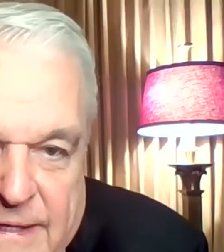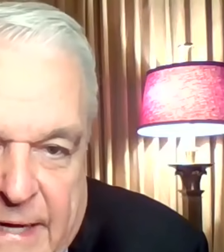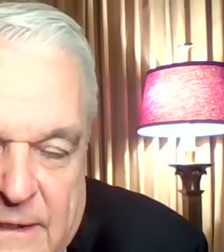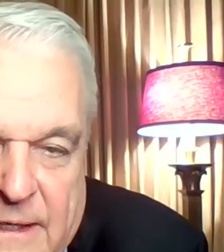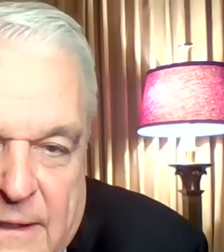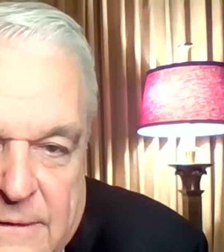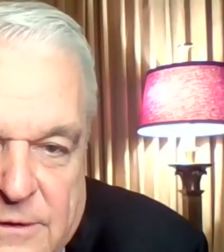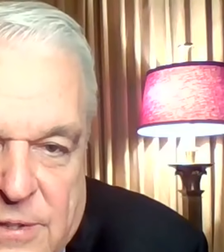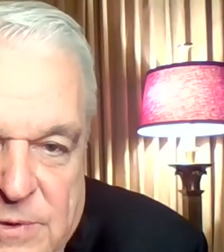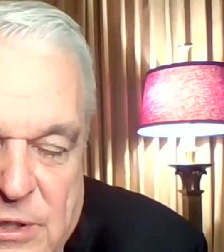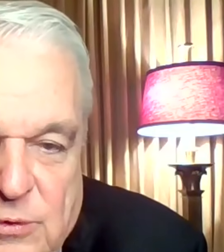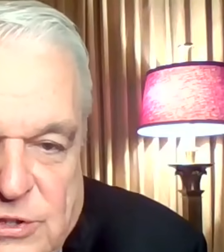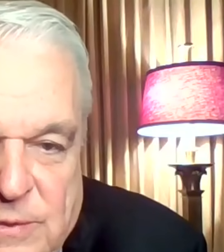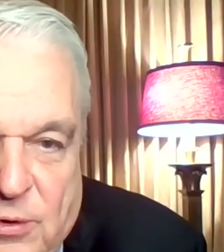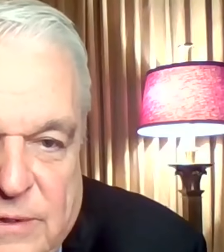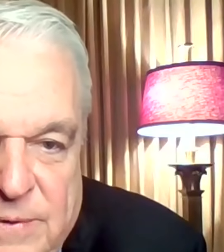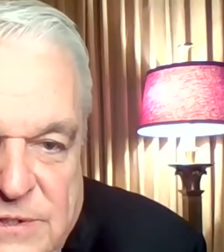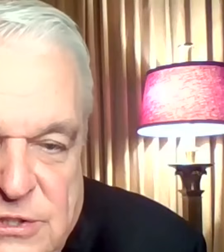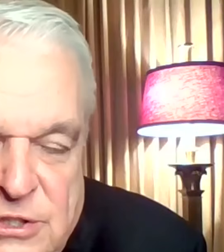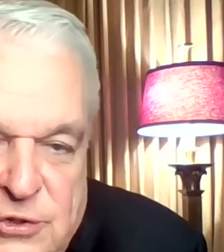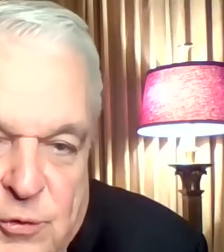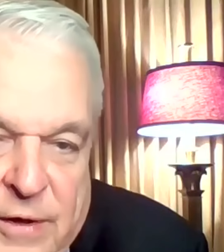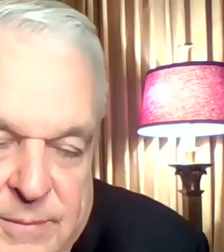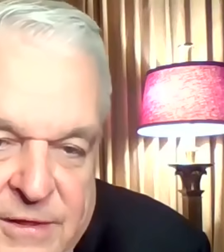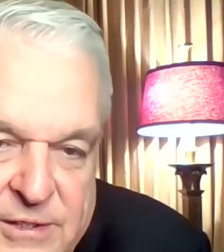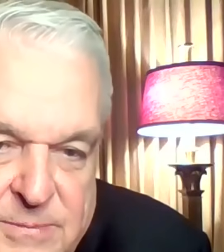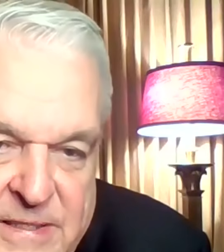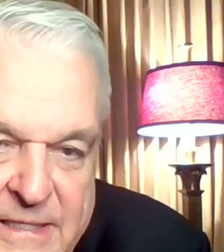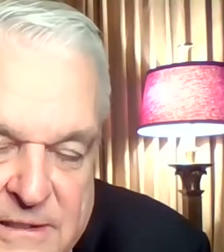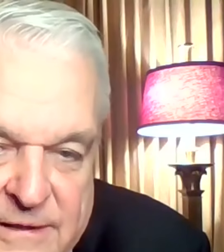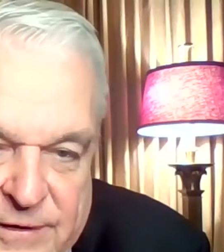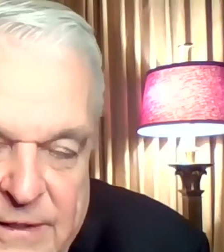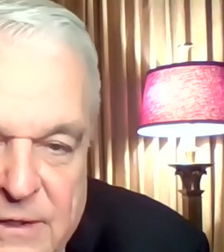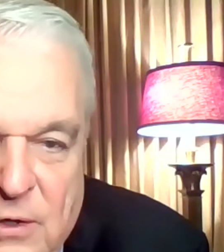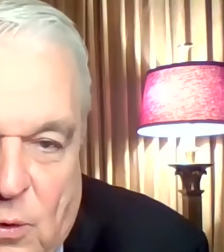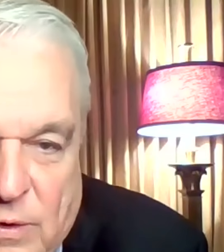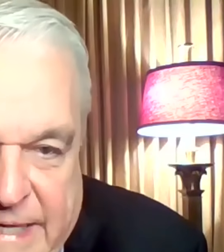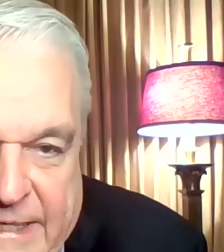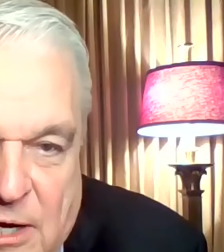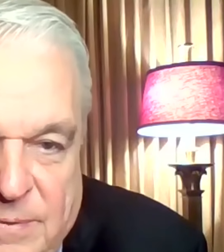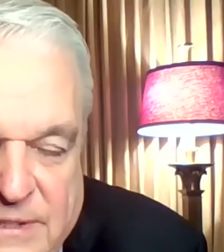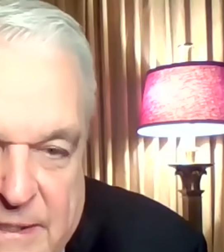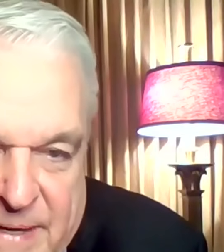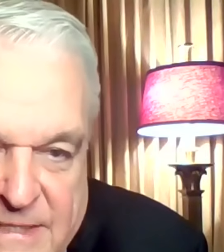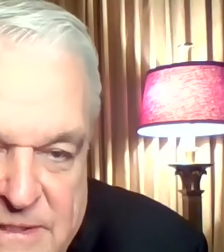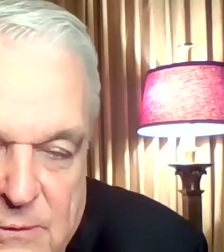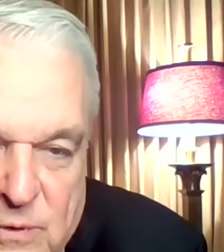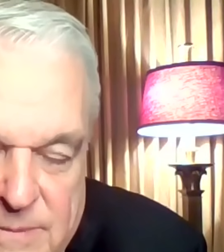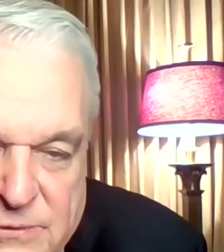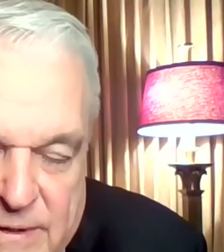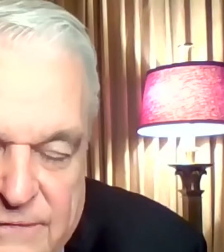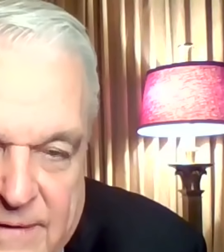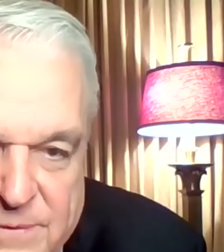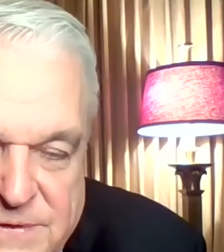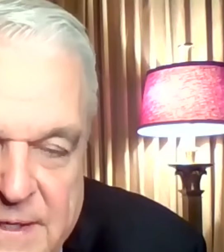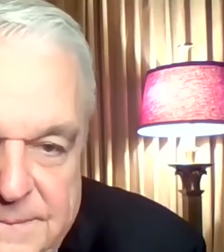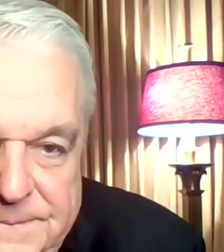hopeful that the community will support the businesses through other methods, be that delivery or takeout, but the capacity will